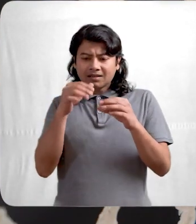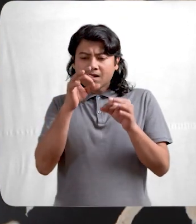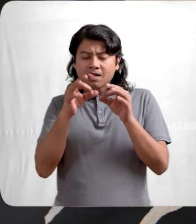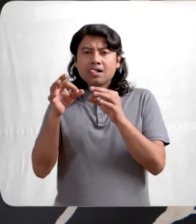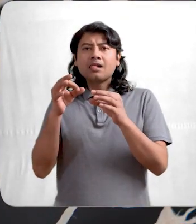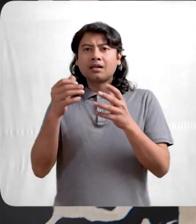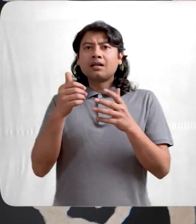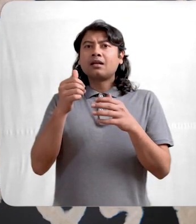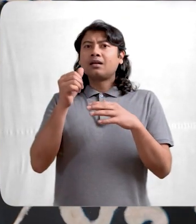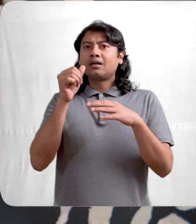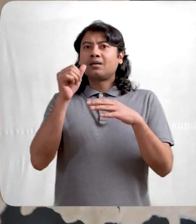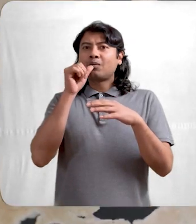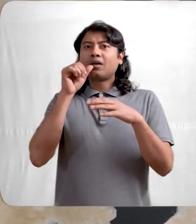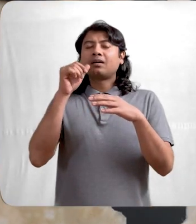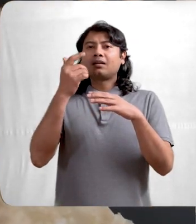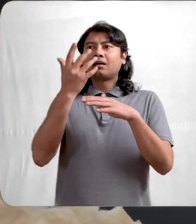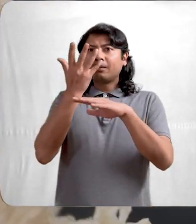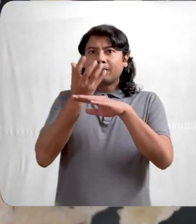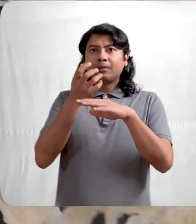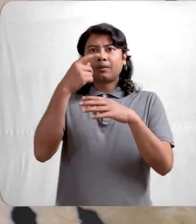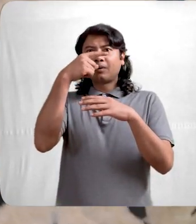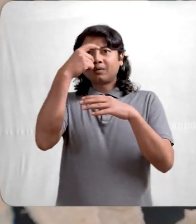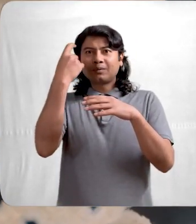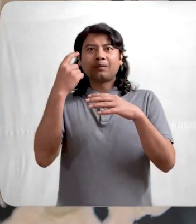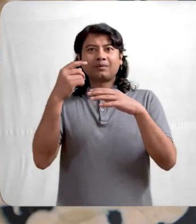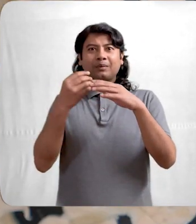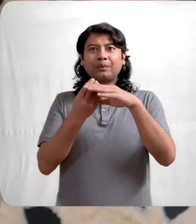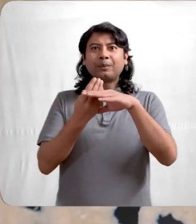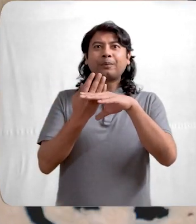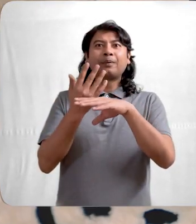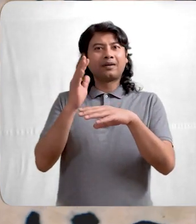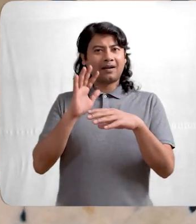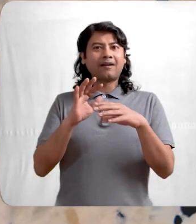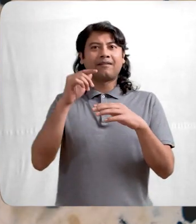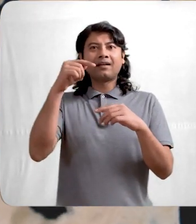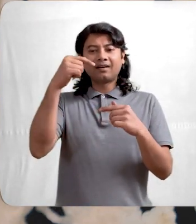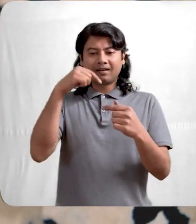it's porous, so that the moisture and heat can all go in and out and all that.